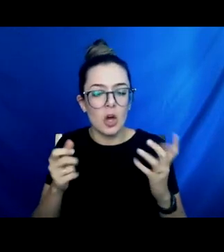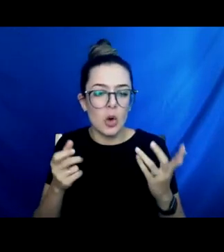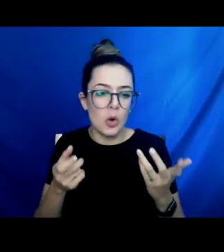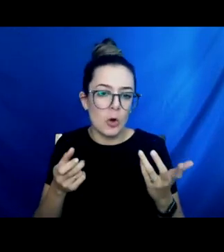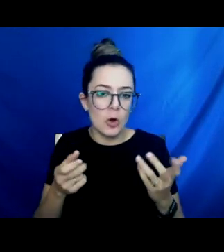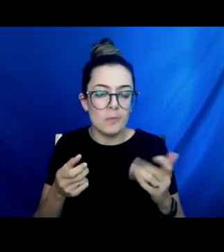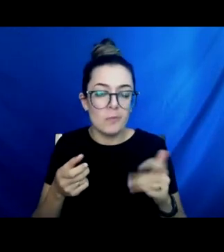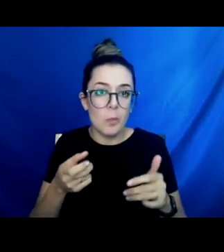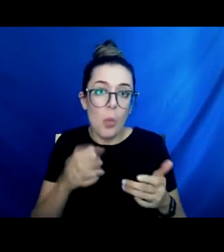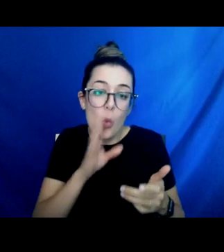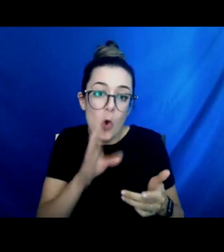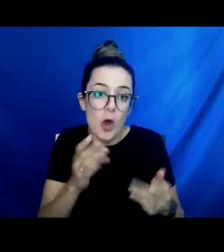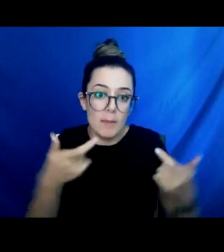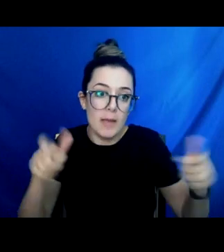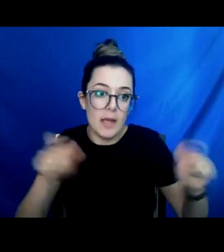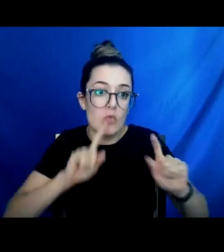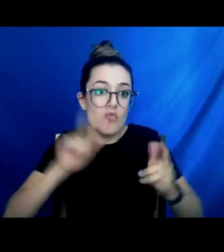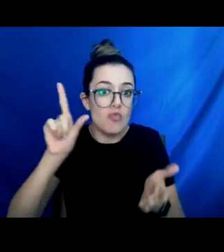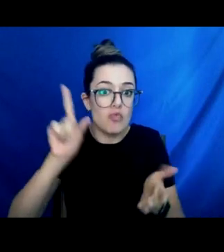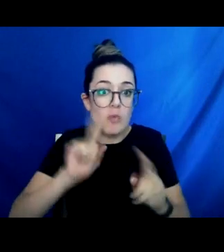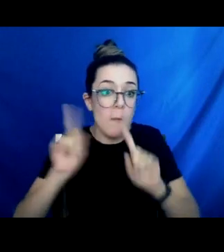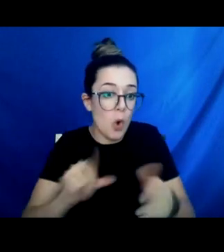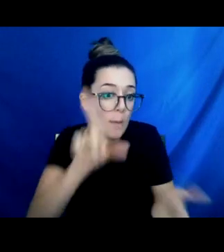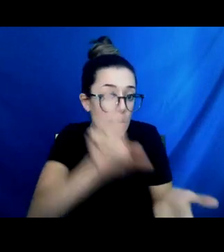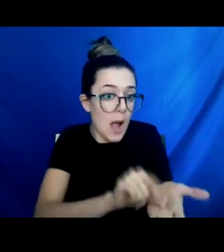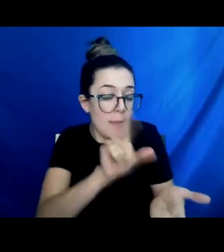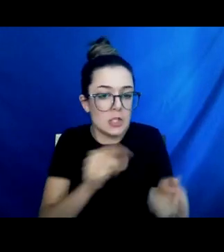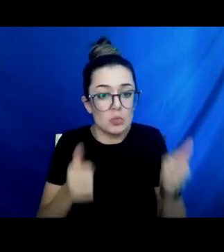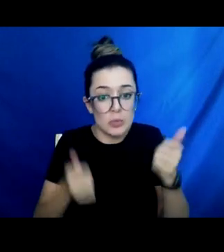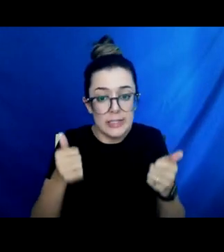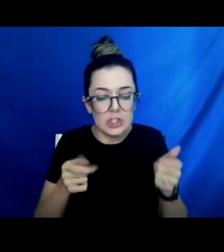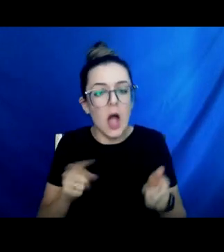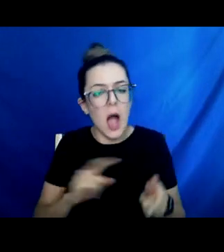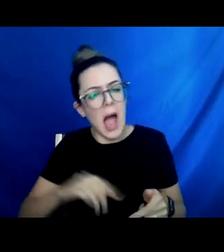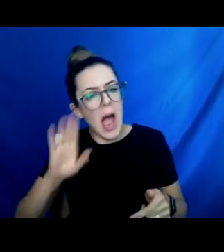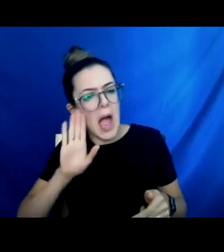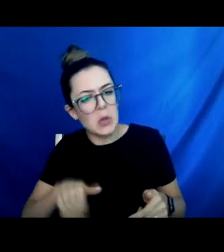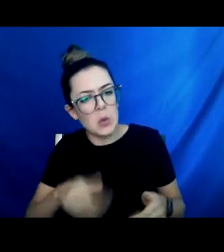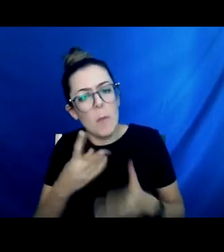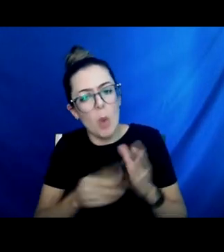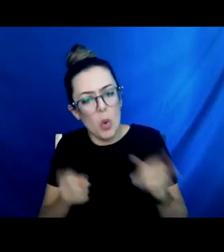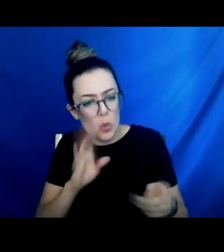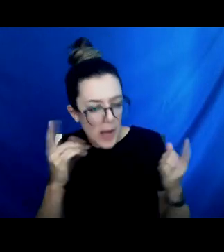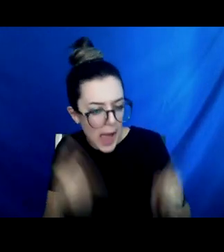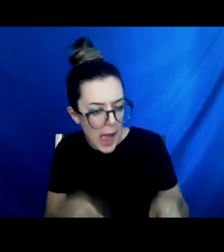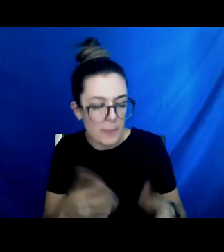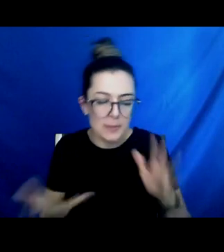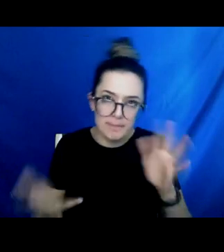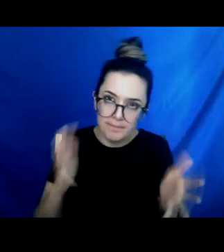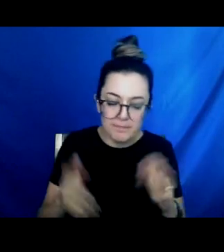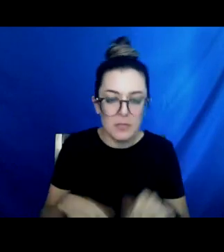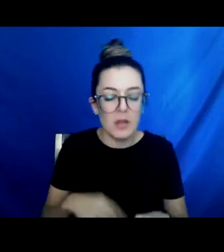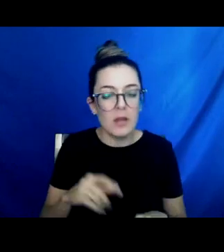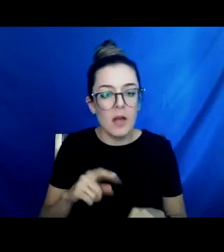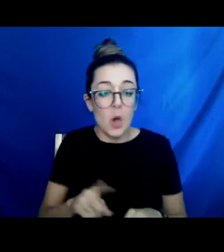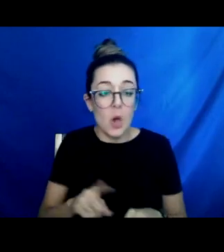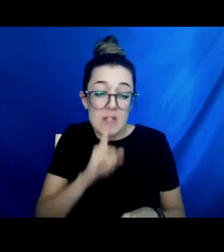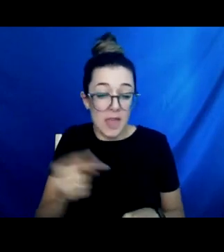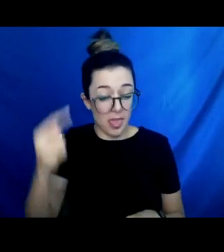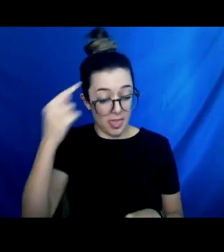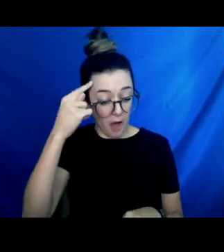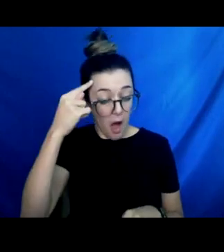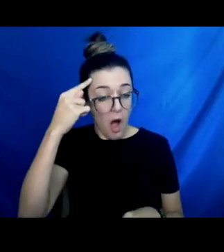I didn't know a lot about this, but I knew this was a question we were going to have to tackle. And I really thought it would be sooner than now, because there